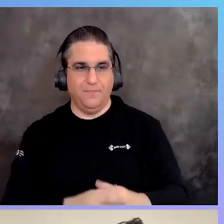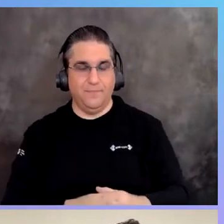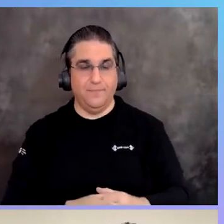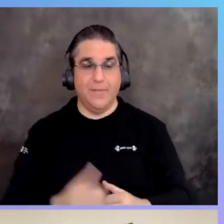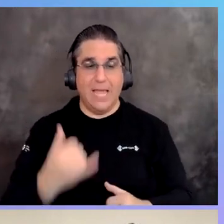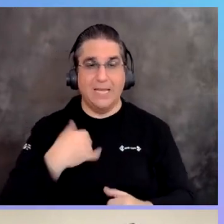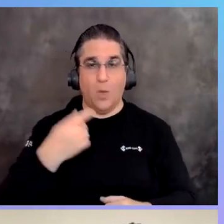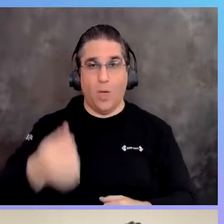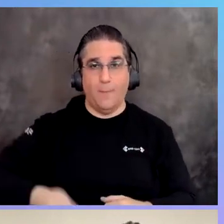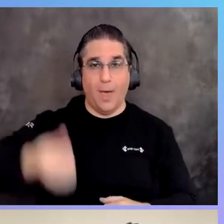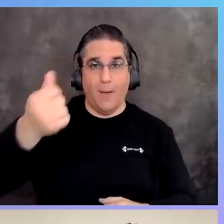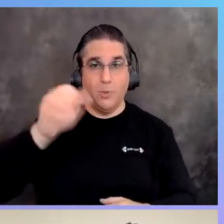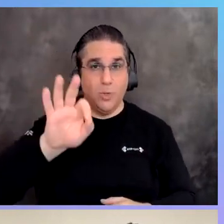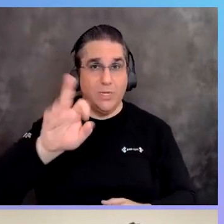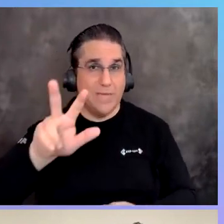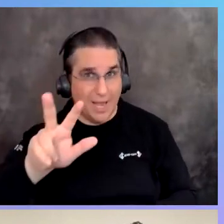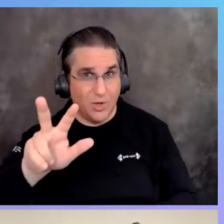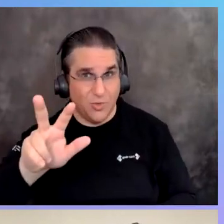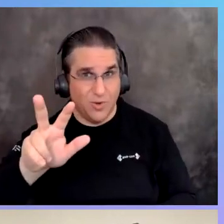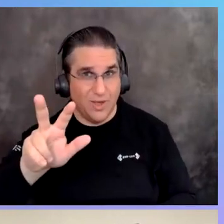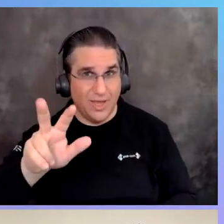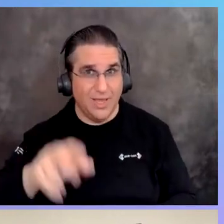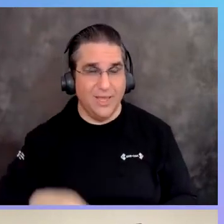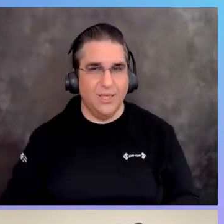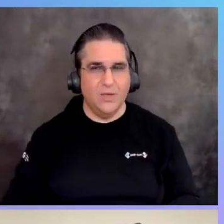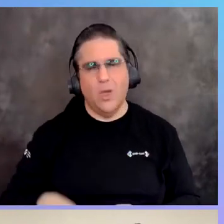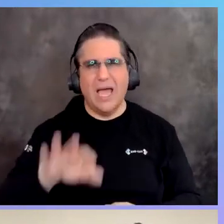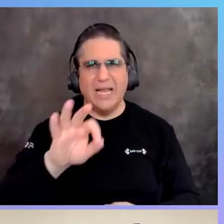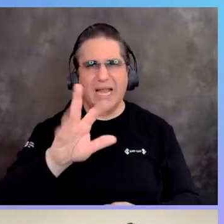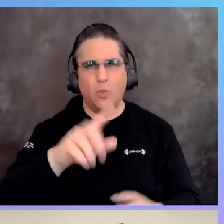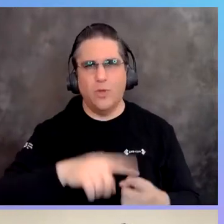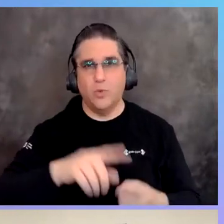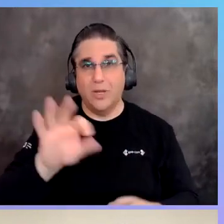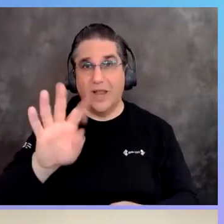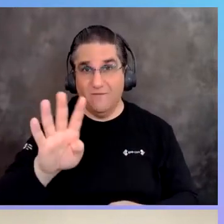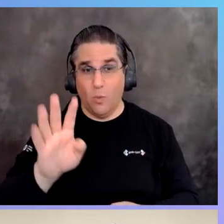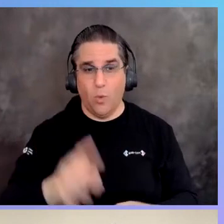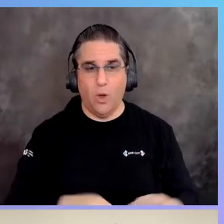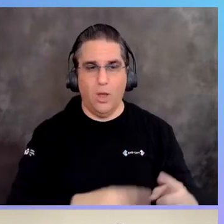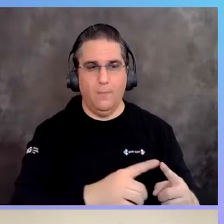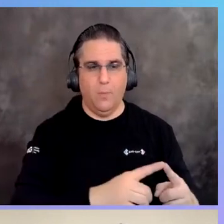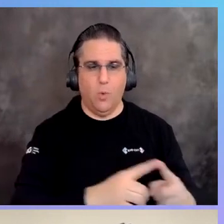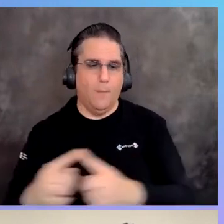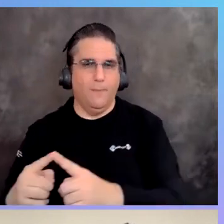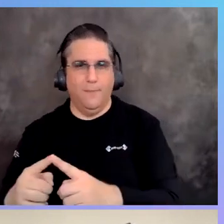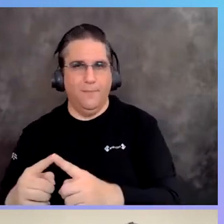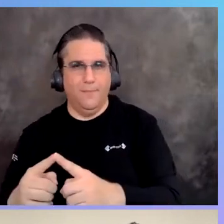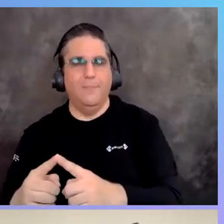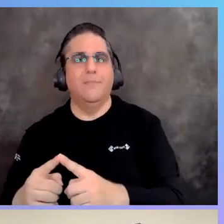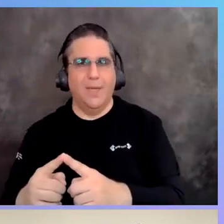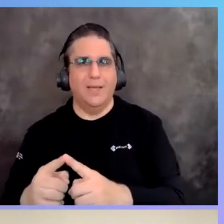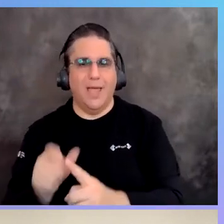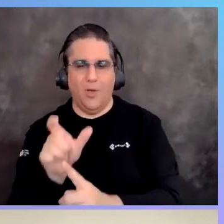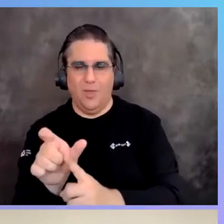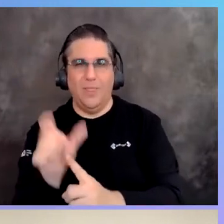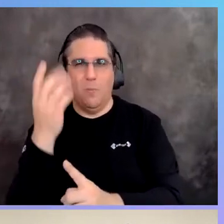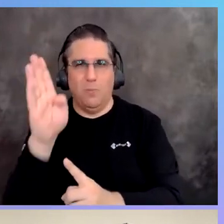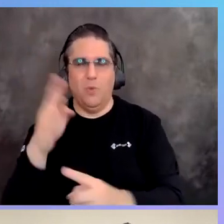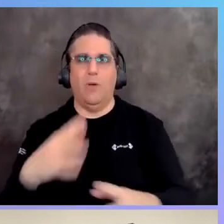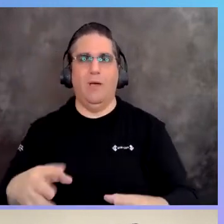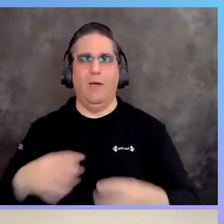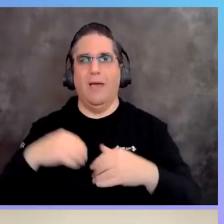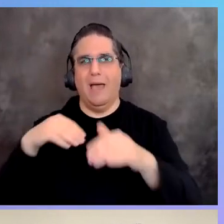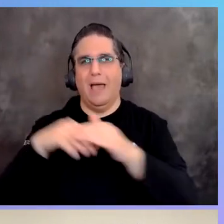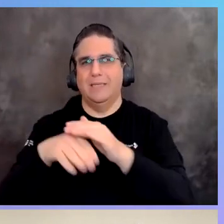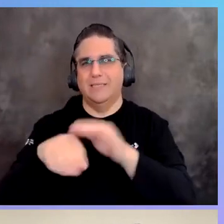93. So if I go from 93 to 94, boom, I'm now in the accessible range. And I can use this for something